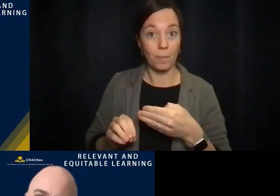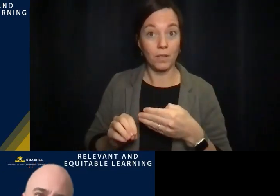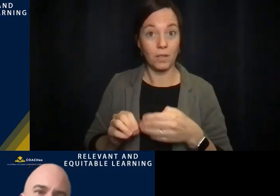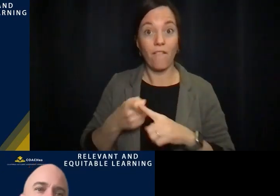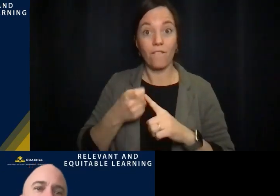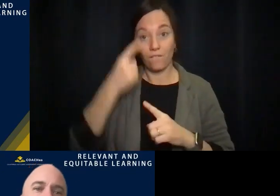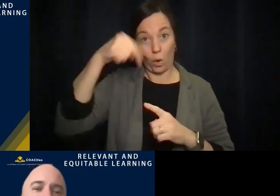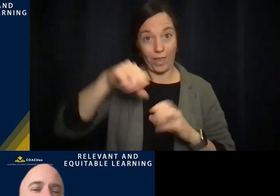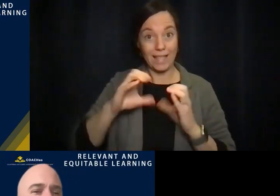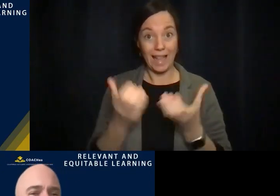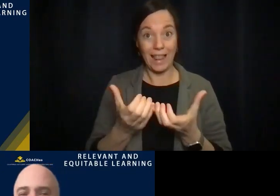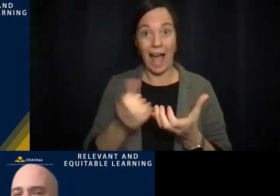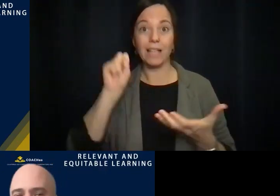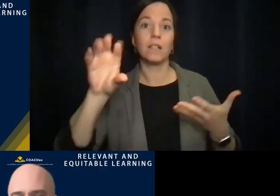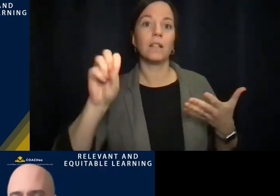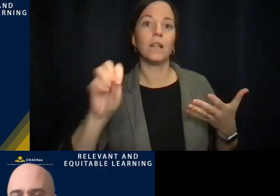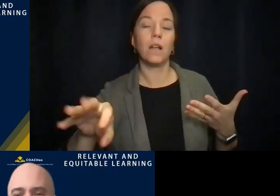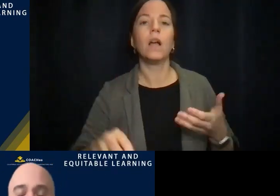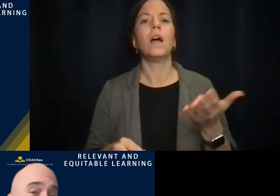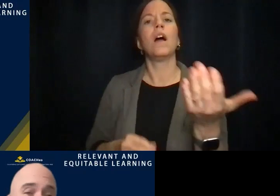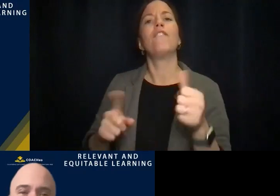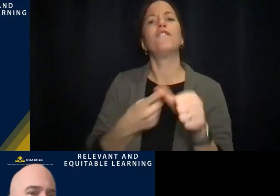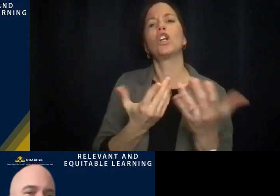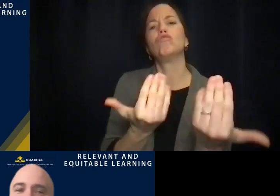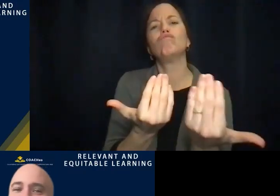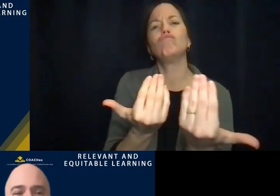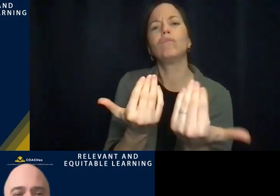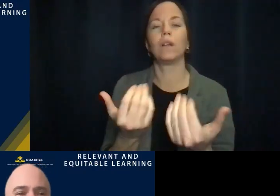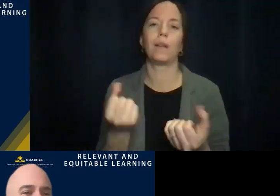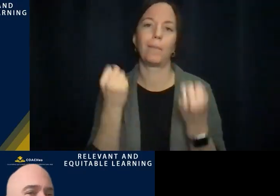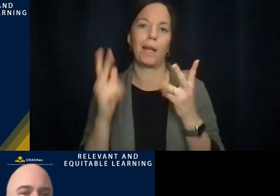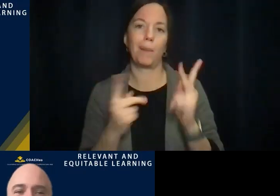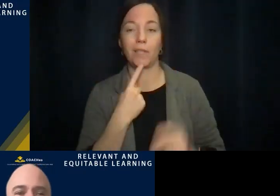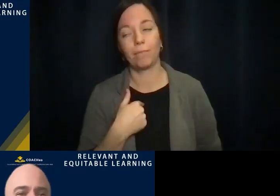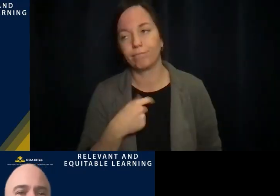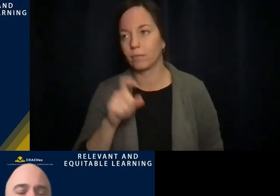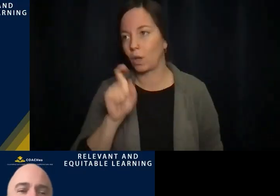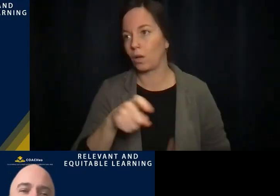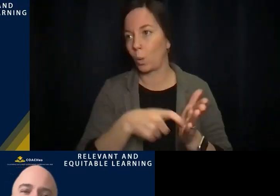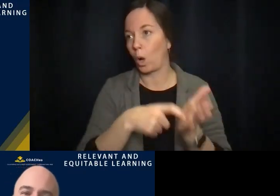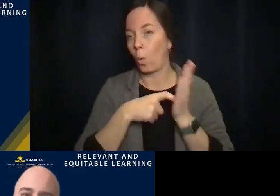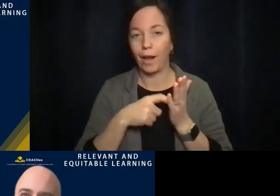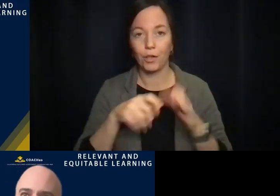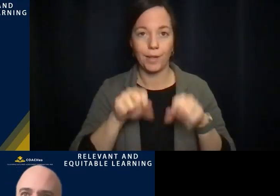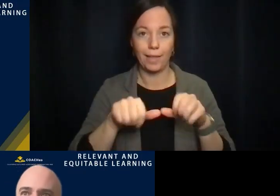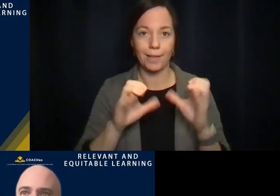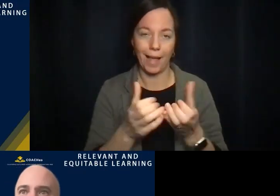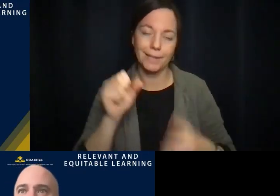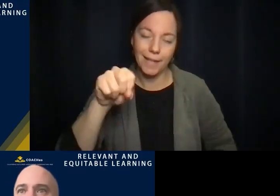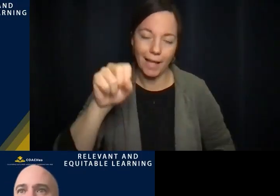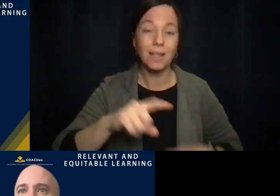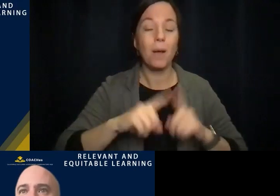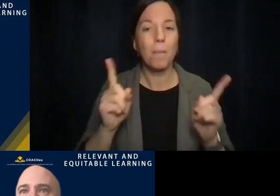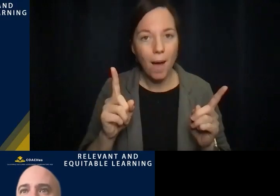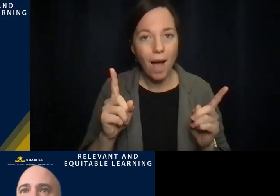you know, following up with the students after everybody shared what they were gotten. Now, a lot of people are like, because I have to. That's a great question. But having that